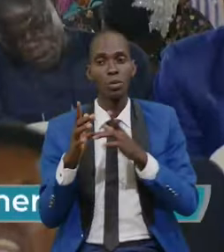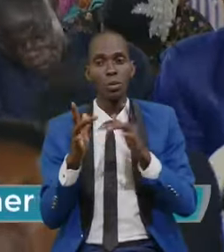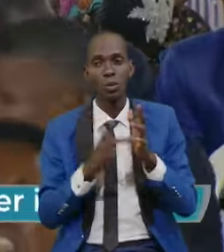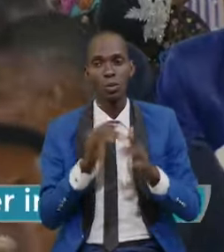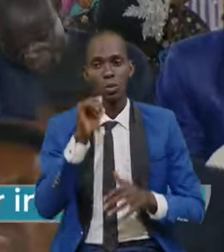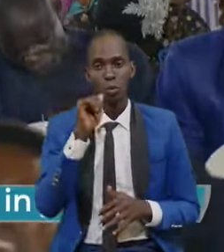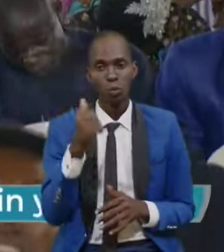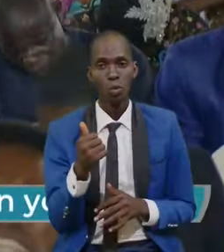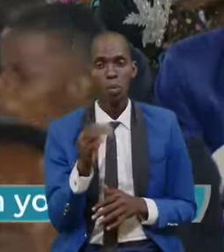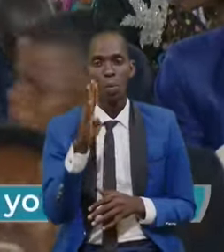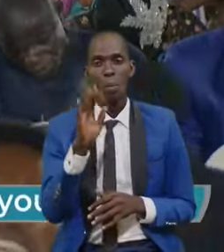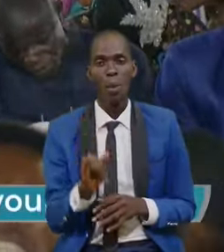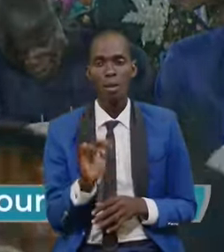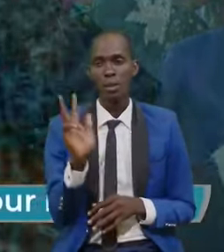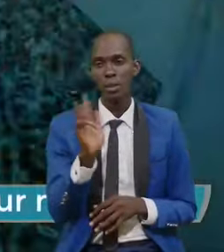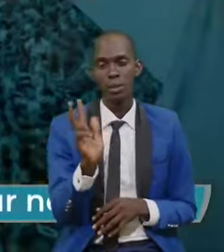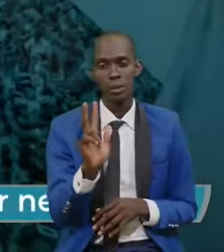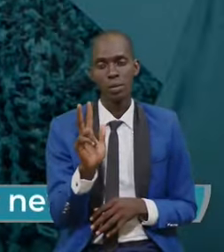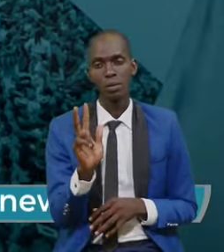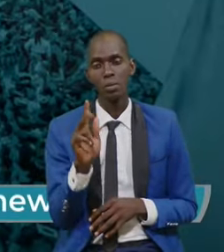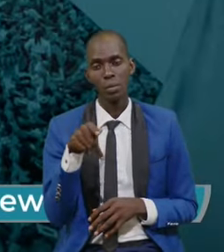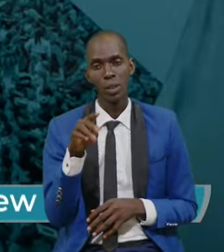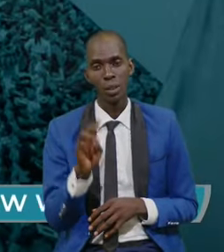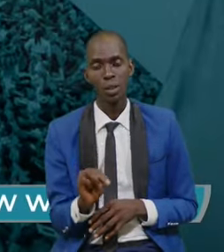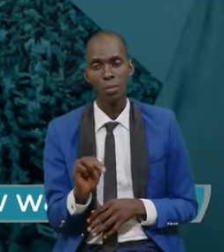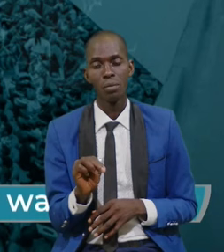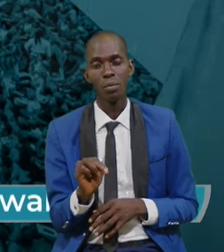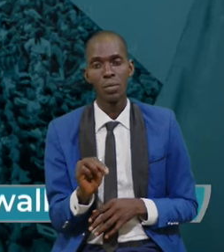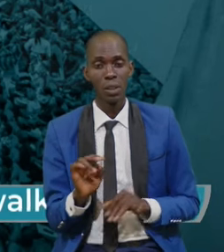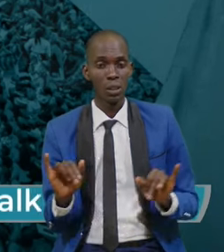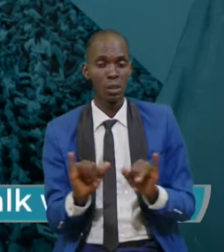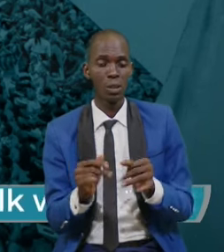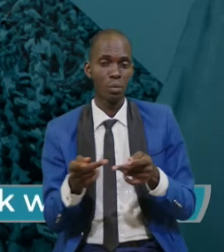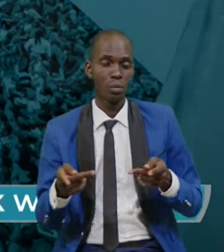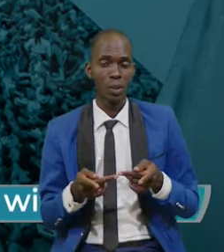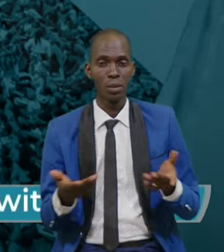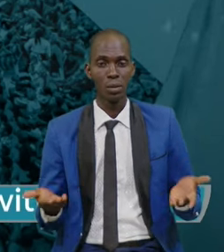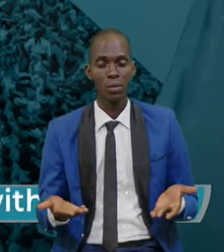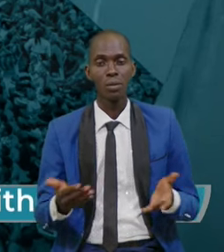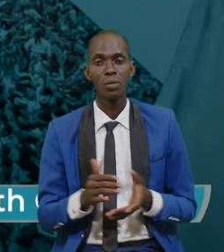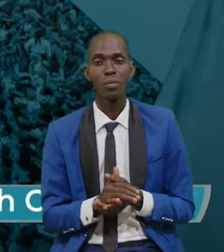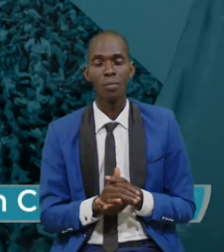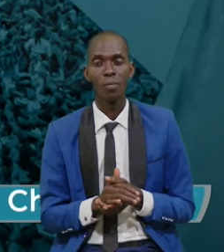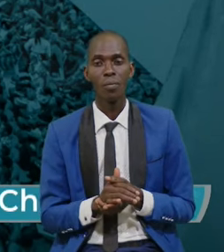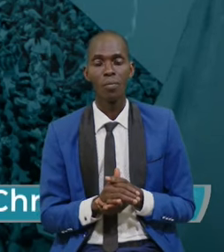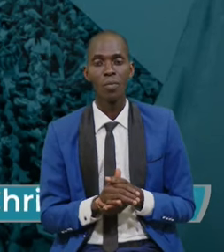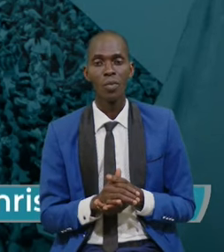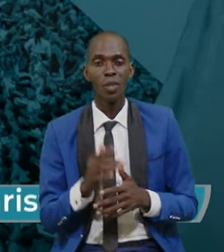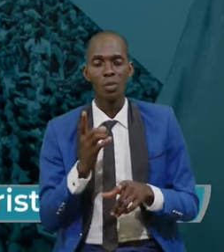3 p.m. at the same venue, just behind.